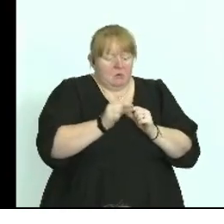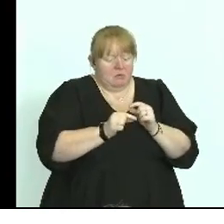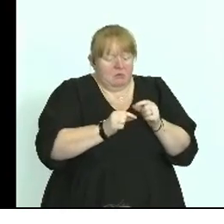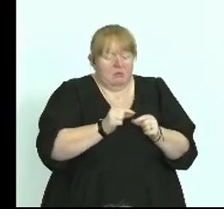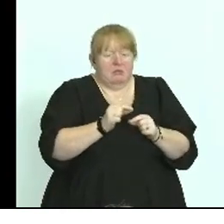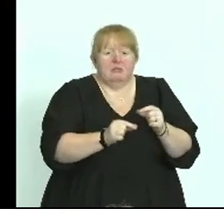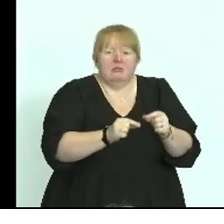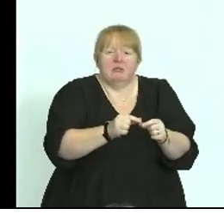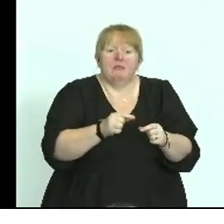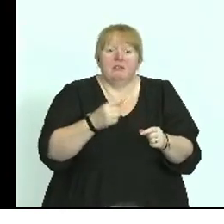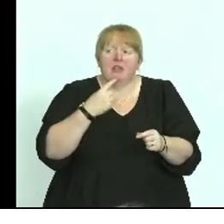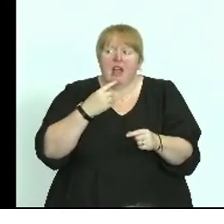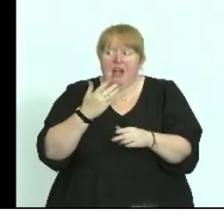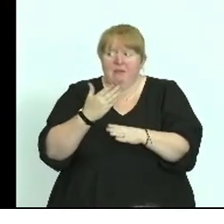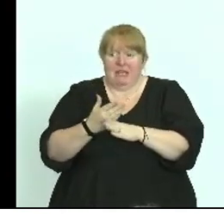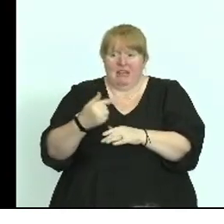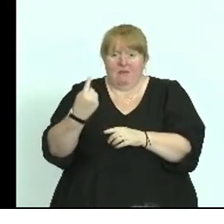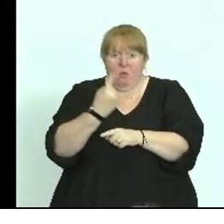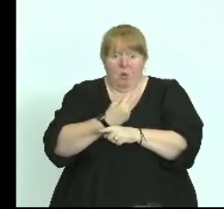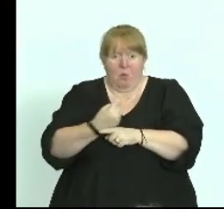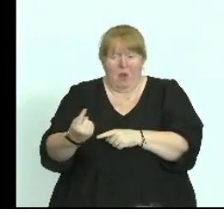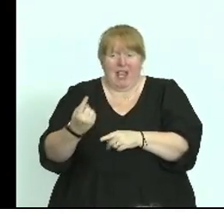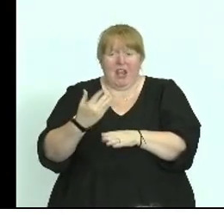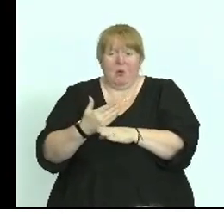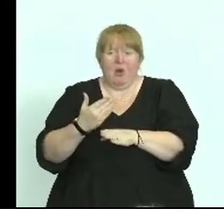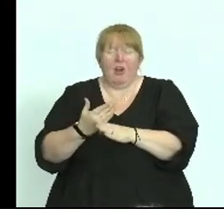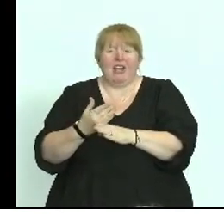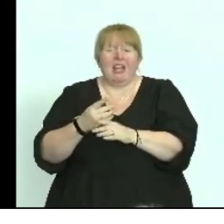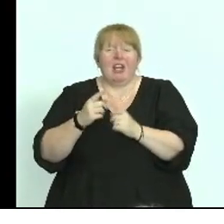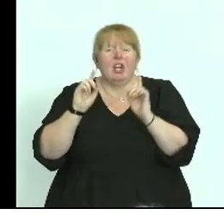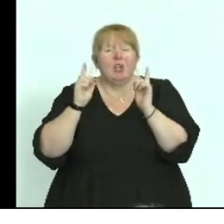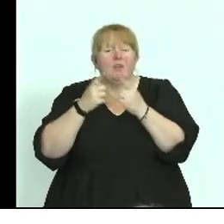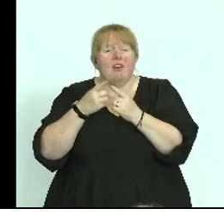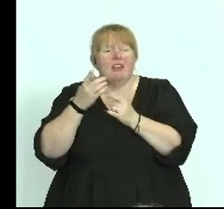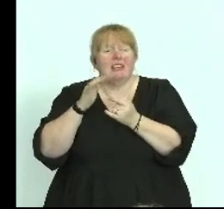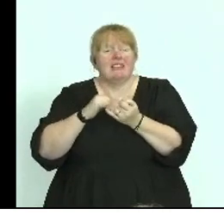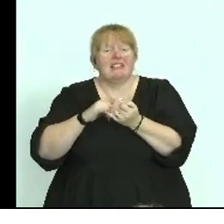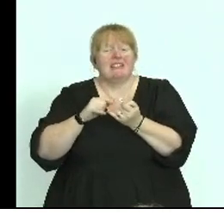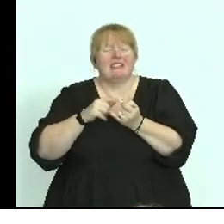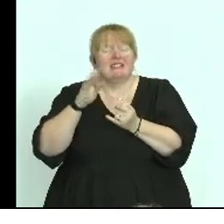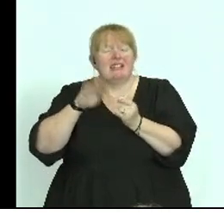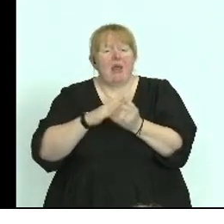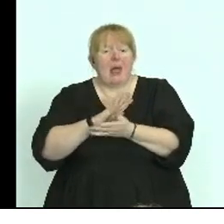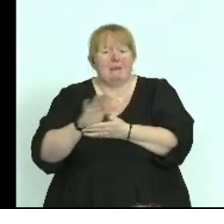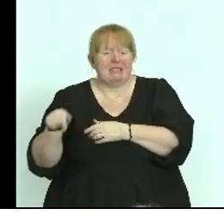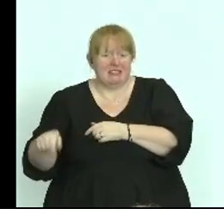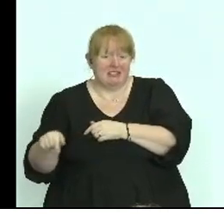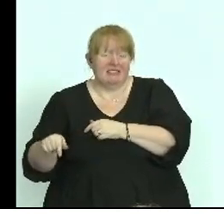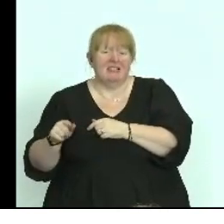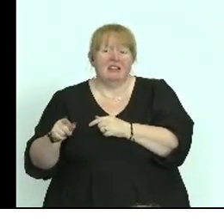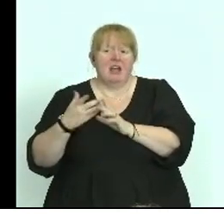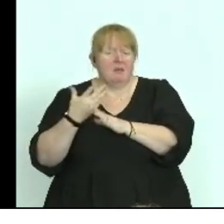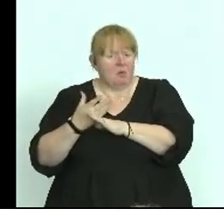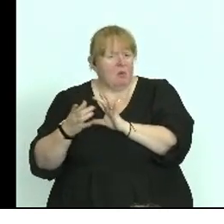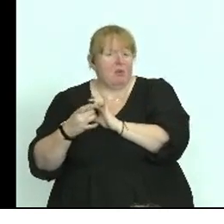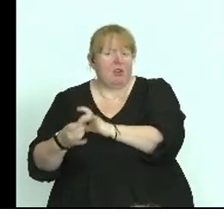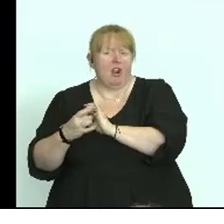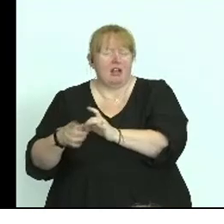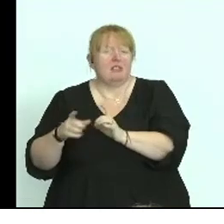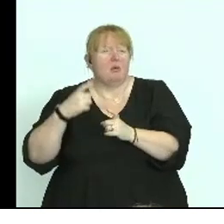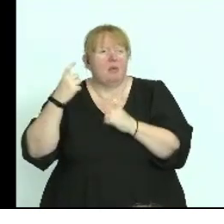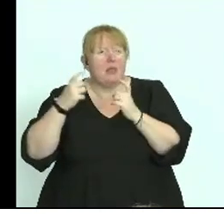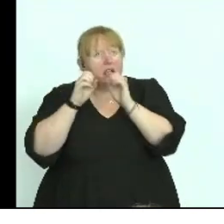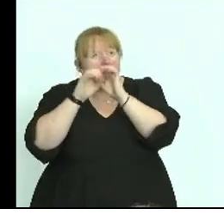for a week working with some great colleagues at University of Southampton. I really think that is a good way to start thinking about that. What are some